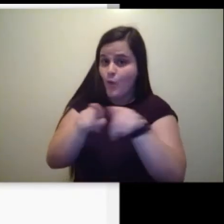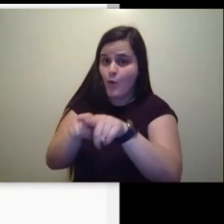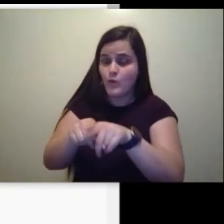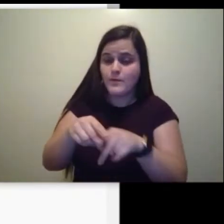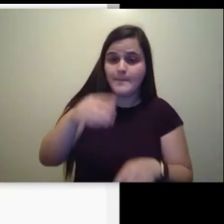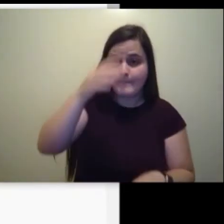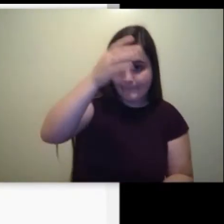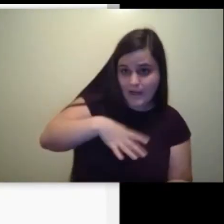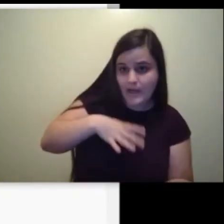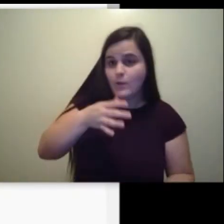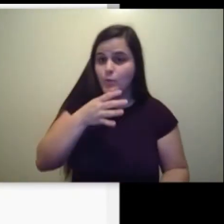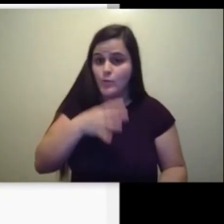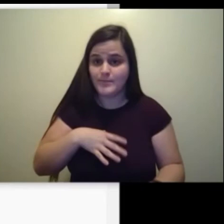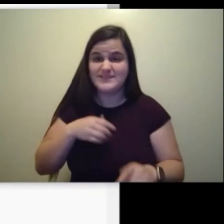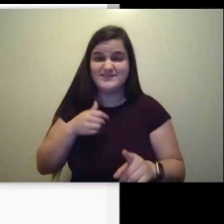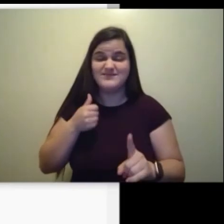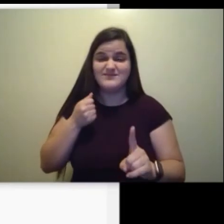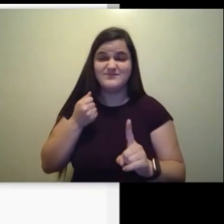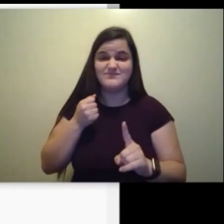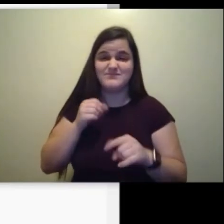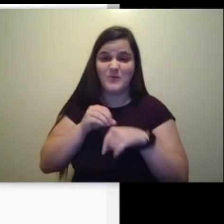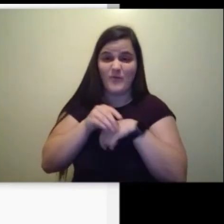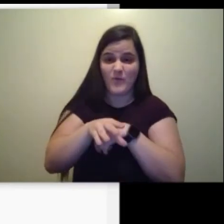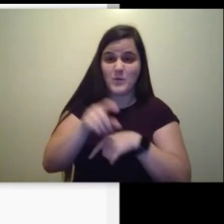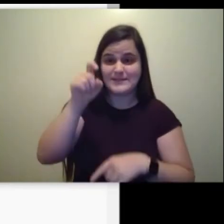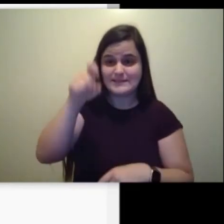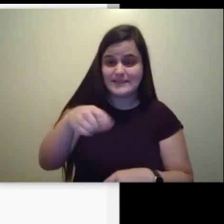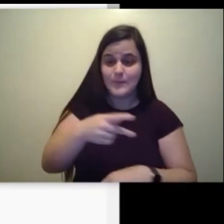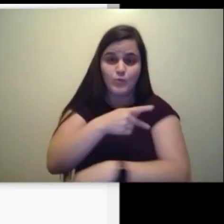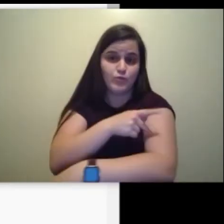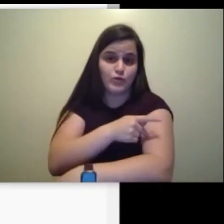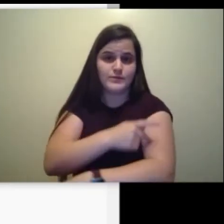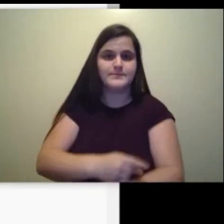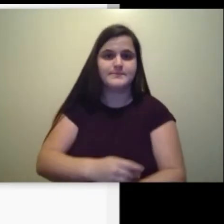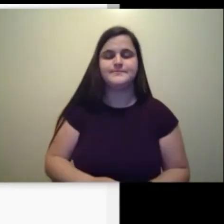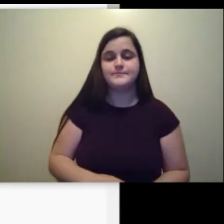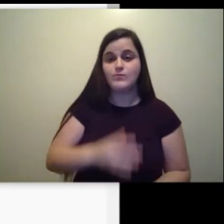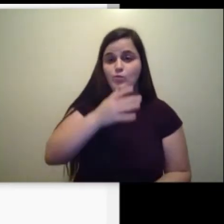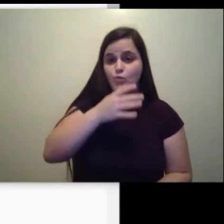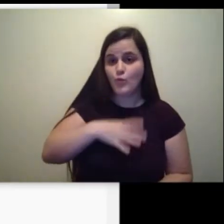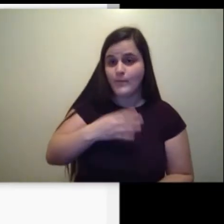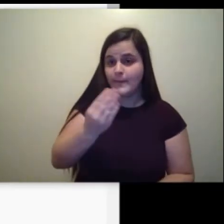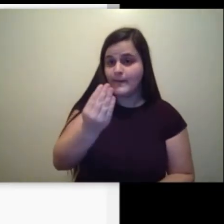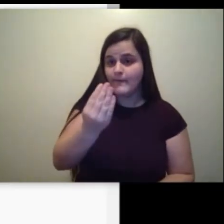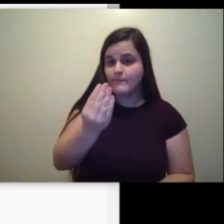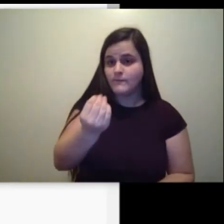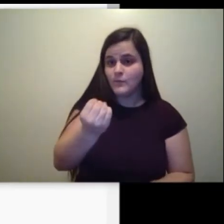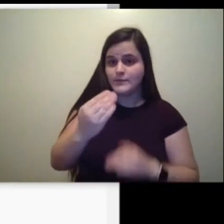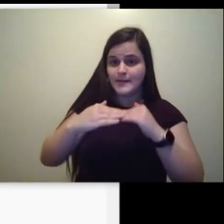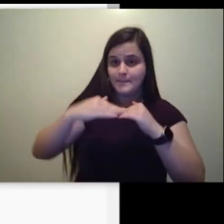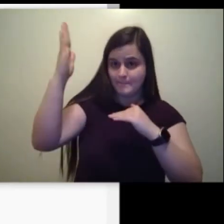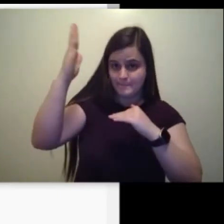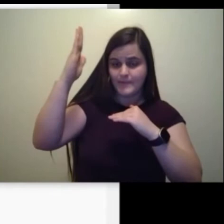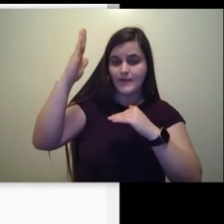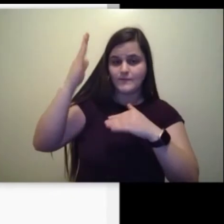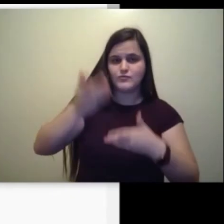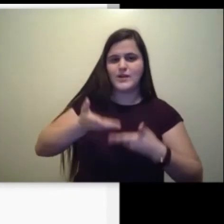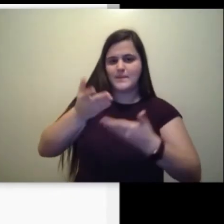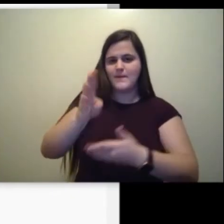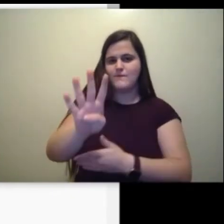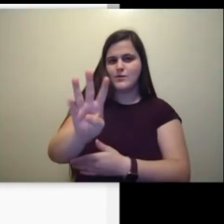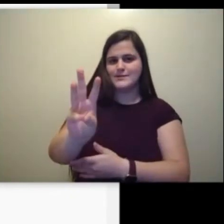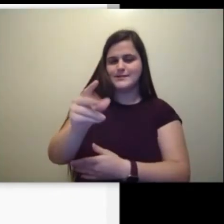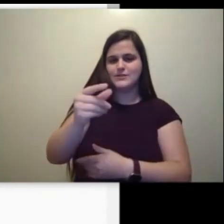impacts protein needs. Females ages 14 and above are recommended to get 46 grams